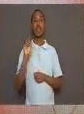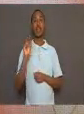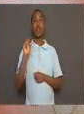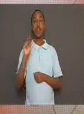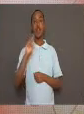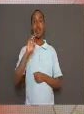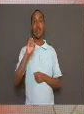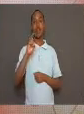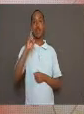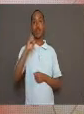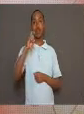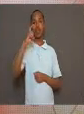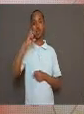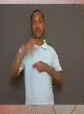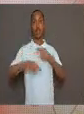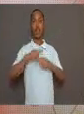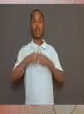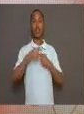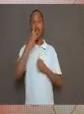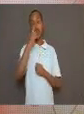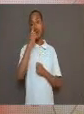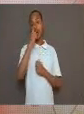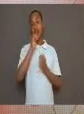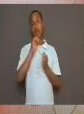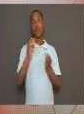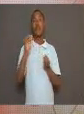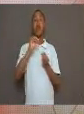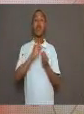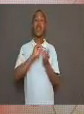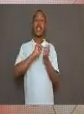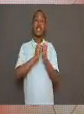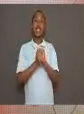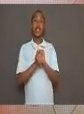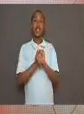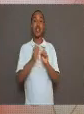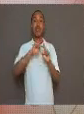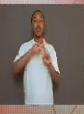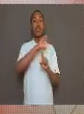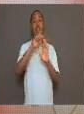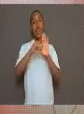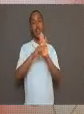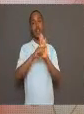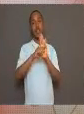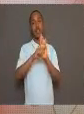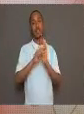Non-redox reactions usually involve the exchange of positive and negative ions.